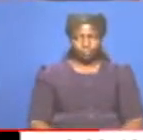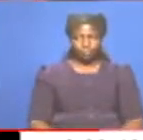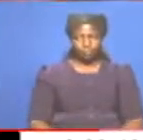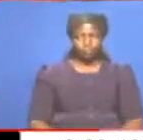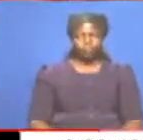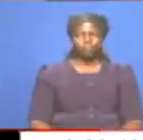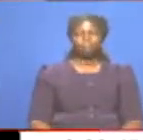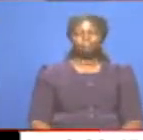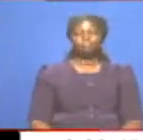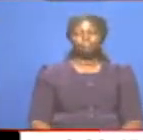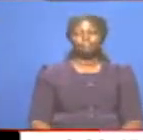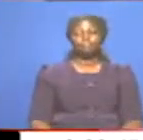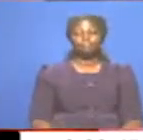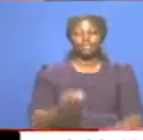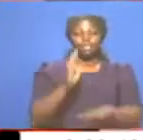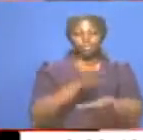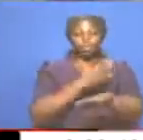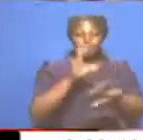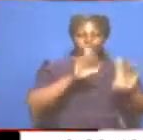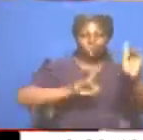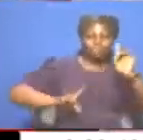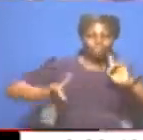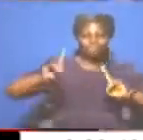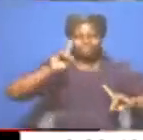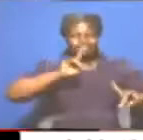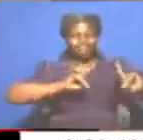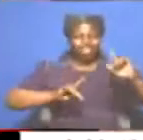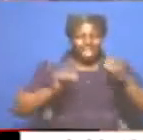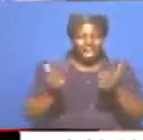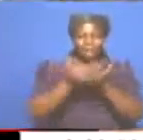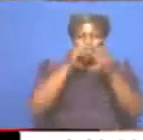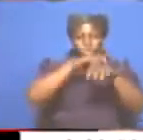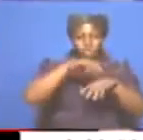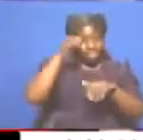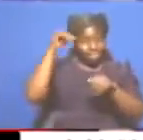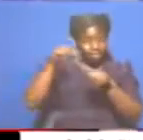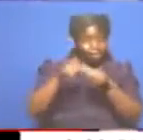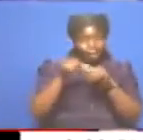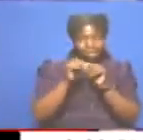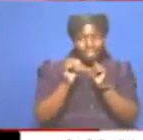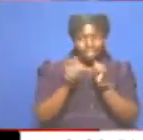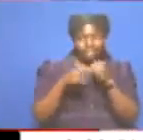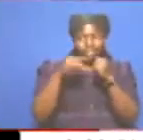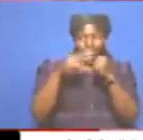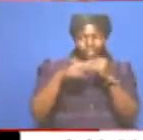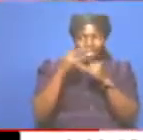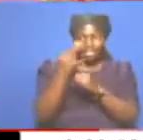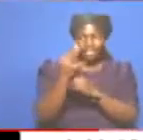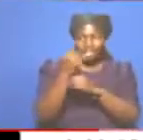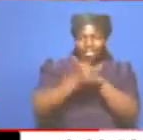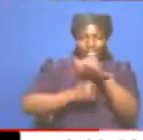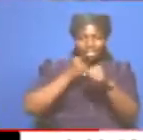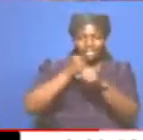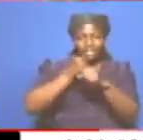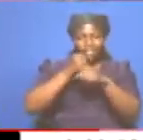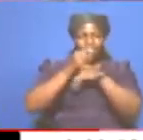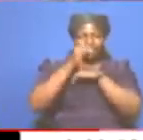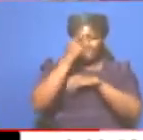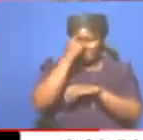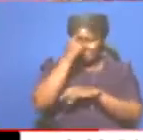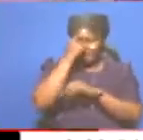Songs and dances filled the air during commemoration of 73 years of India's independence. Namaste.